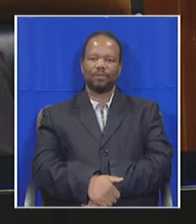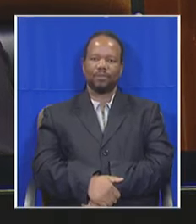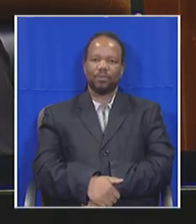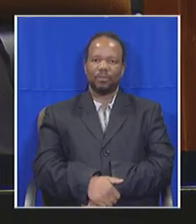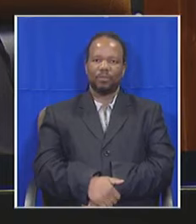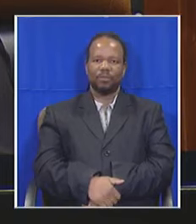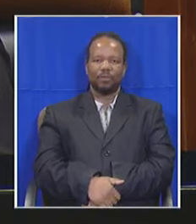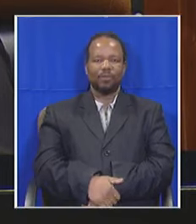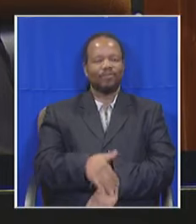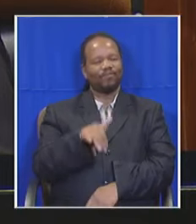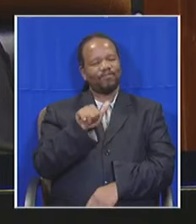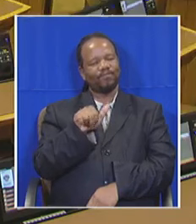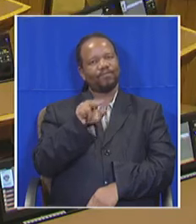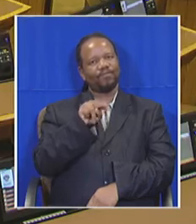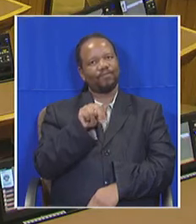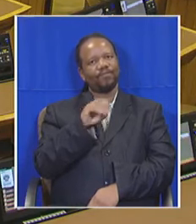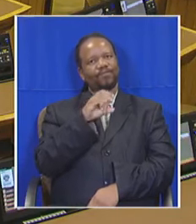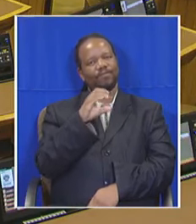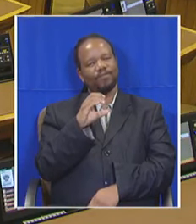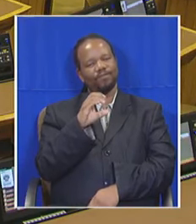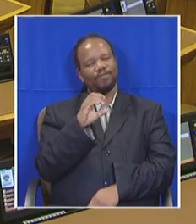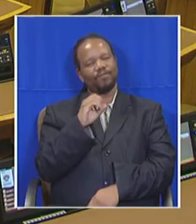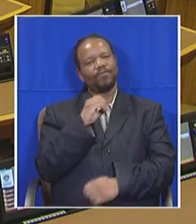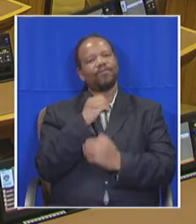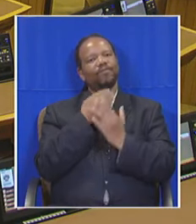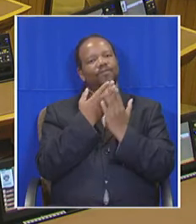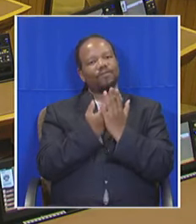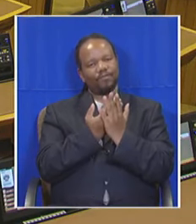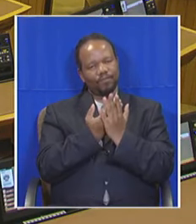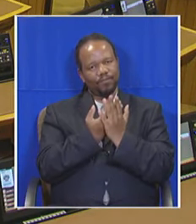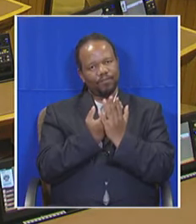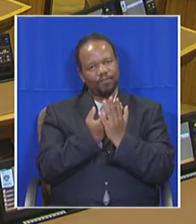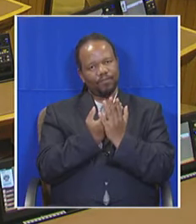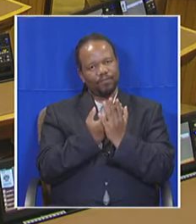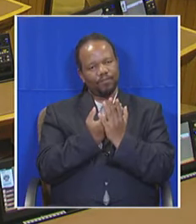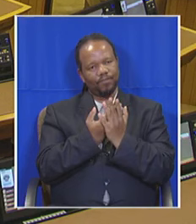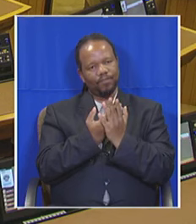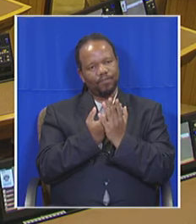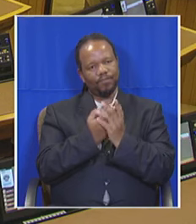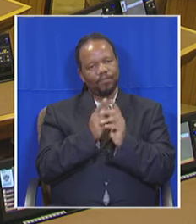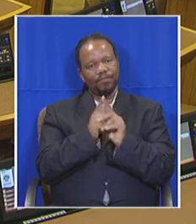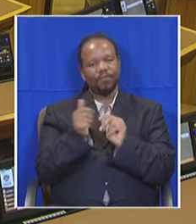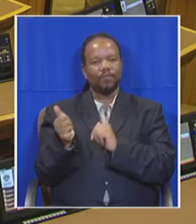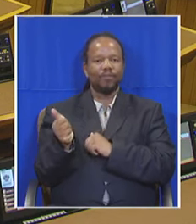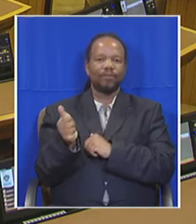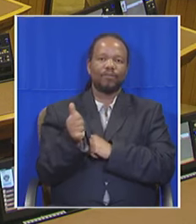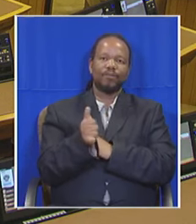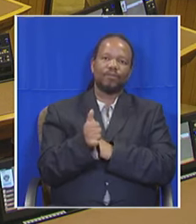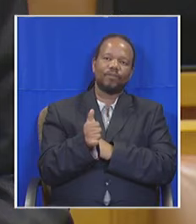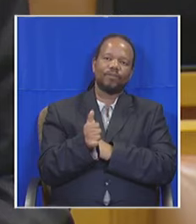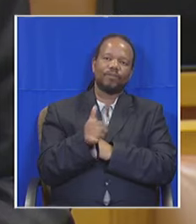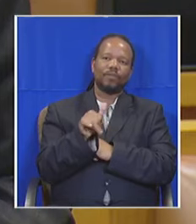The African National Congress moves without notice that the House welcomes the appointment of Tedros